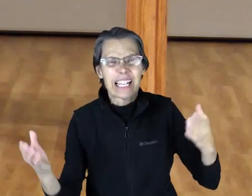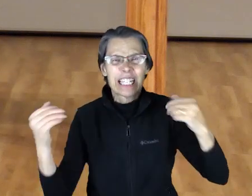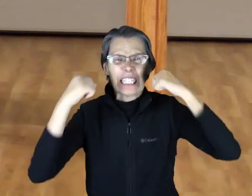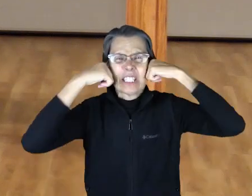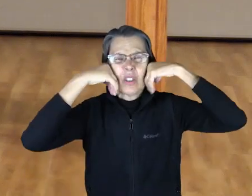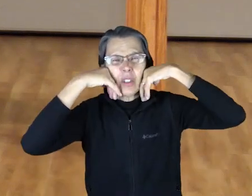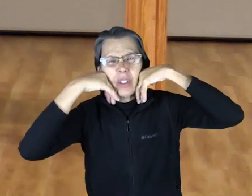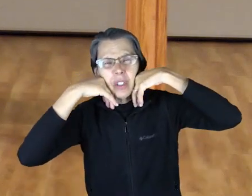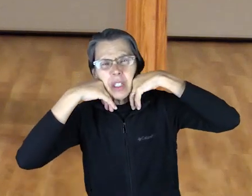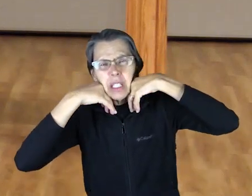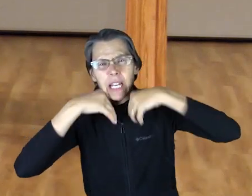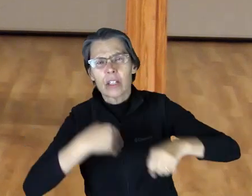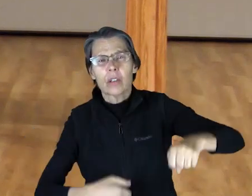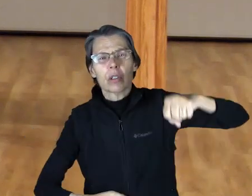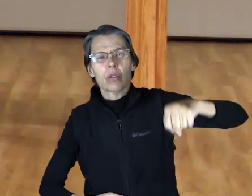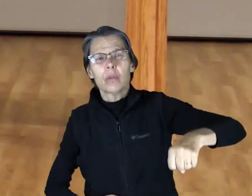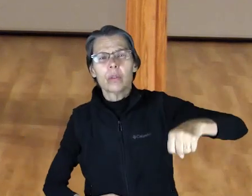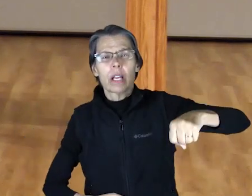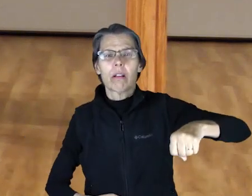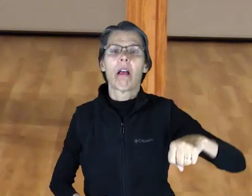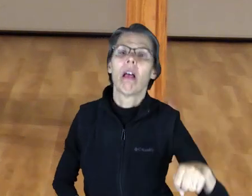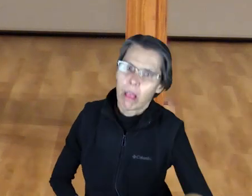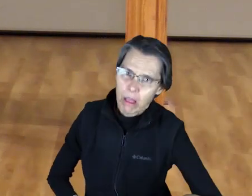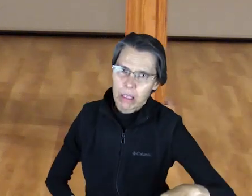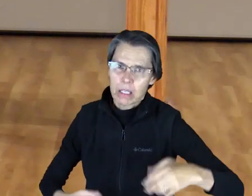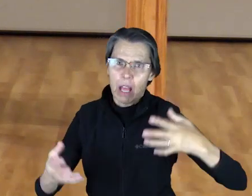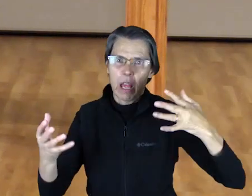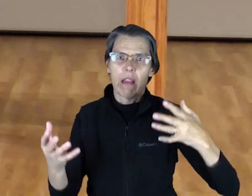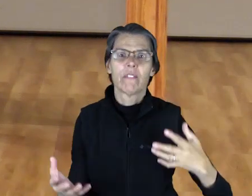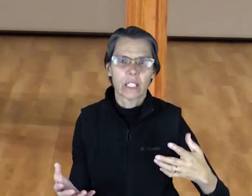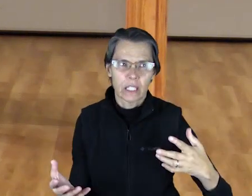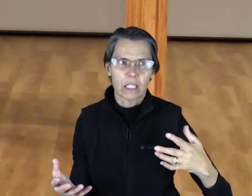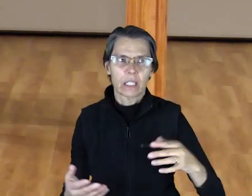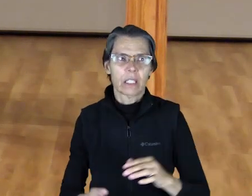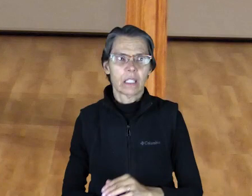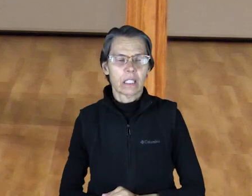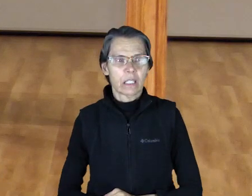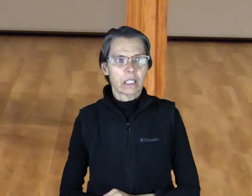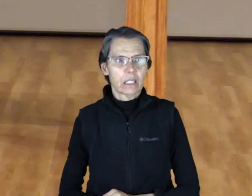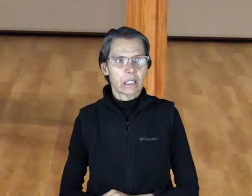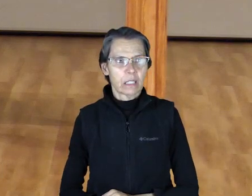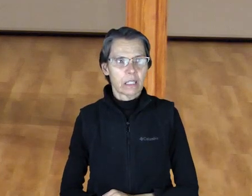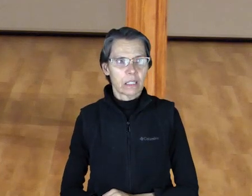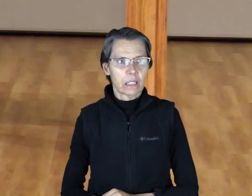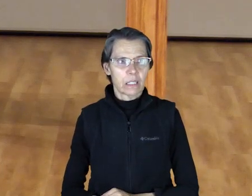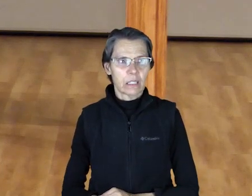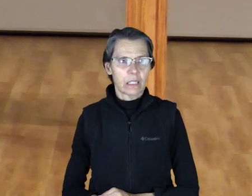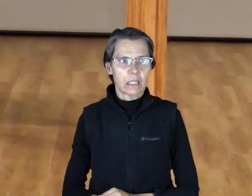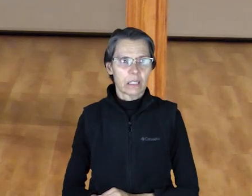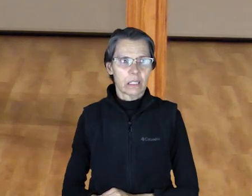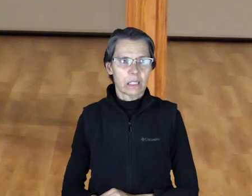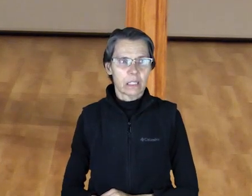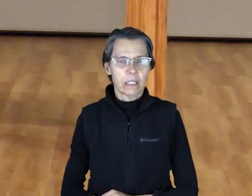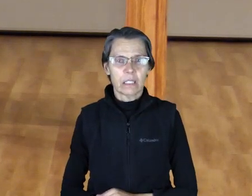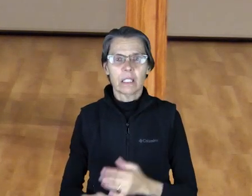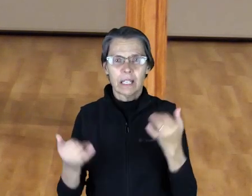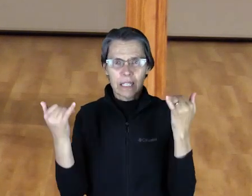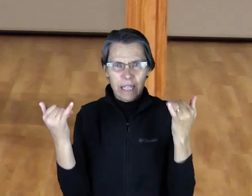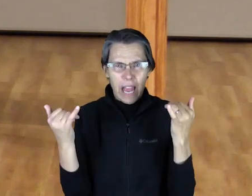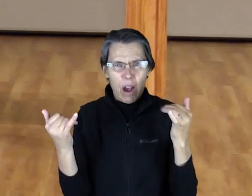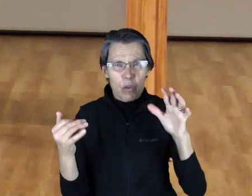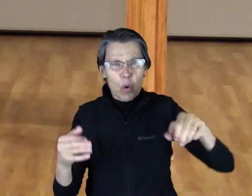And she said, it's hot and it's humid and the suitcase is just too heavy for you to carry any further.